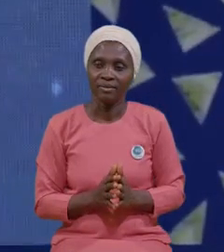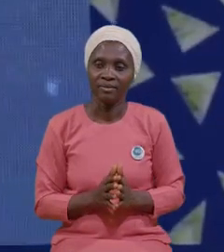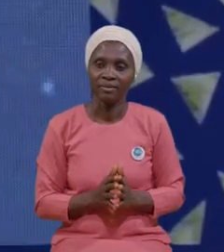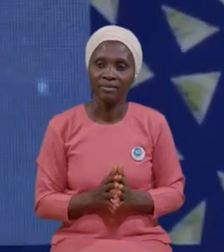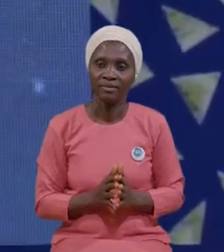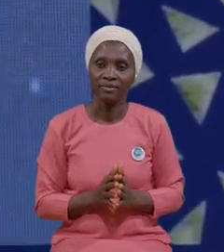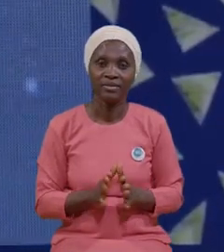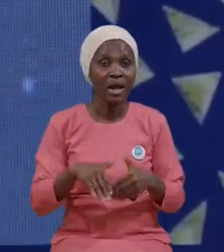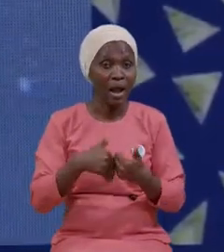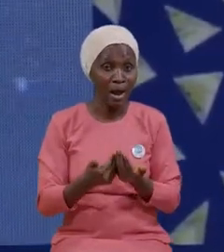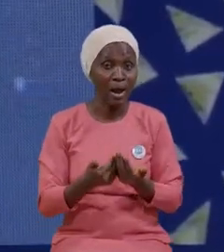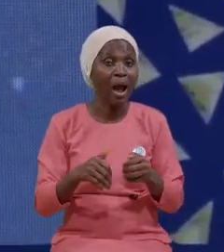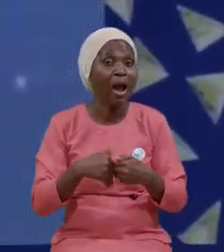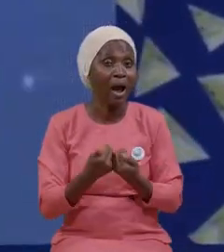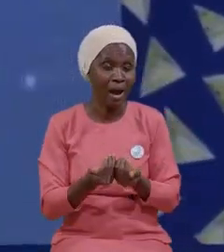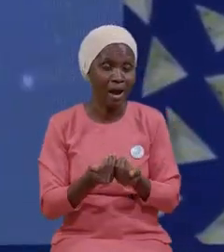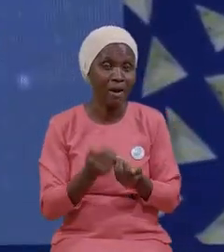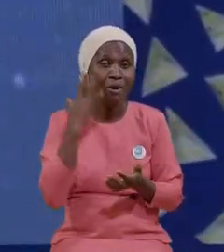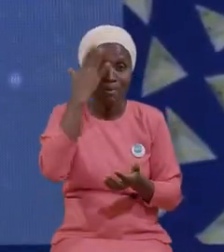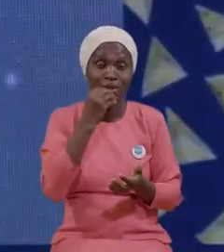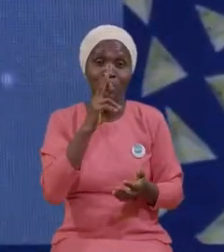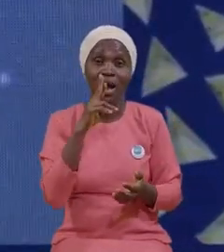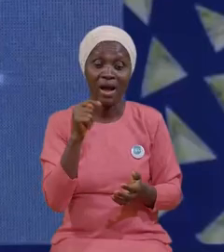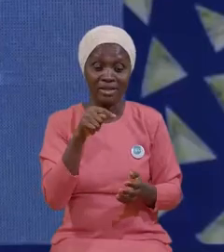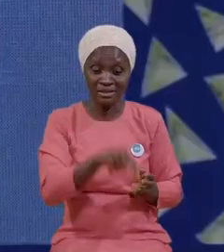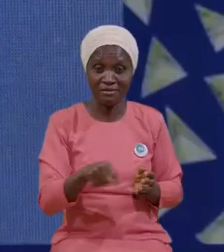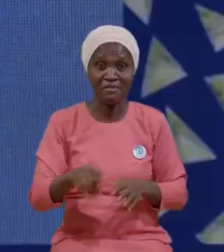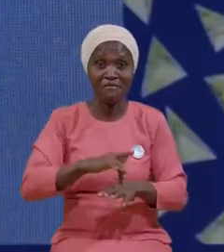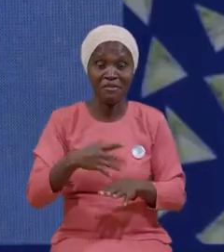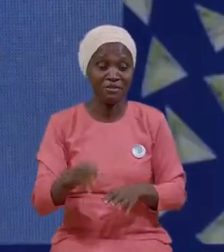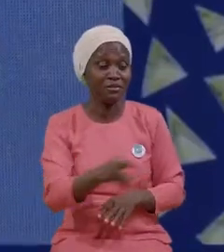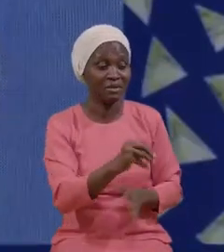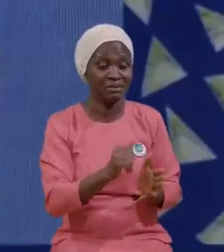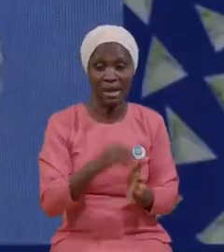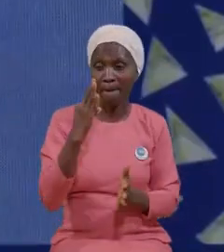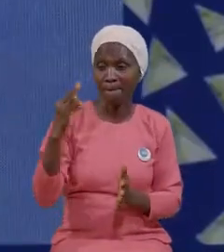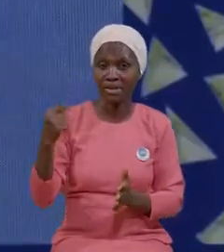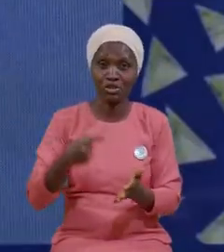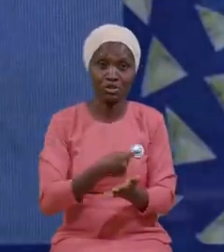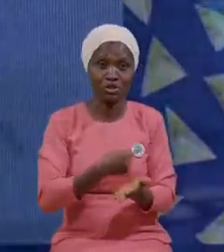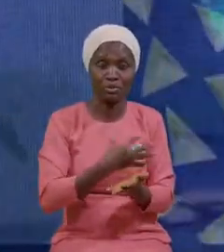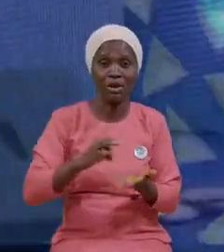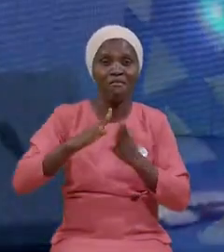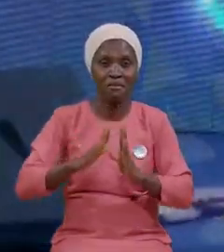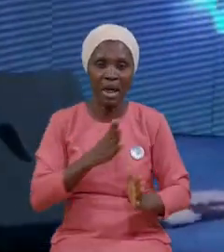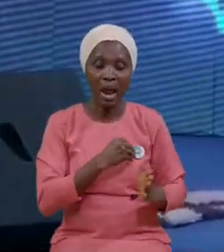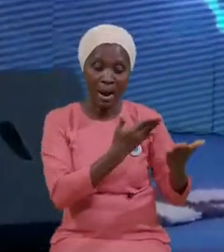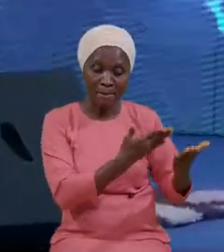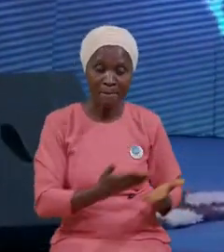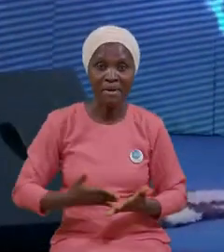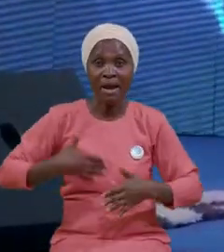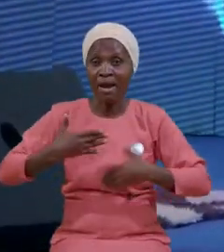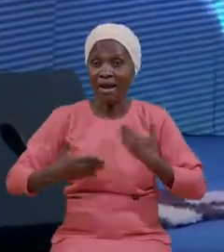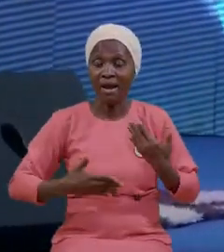How beautiful are the feet of them that preach the gospel of peace and bring glad tidings of